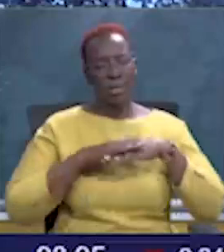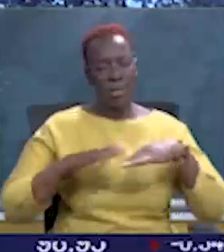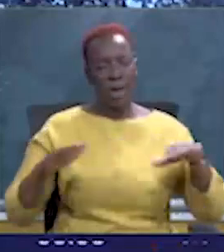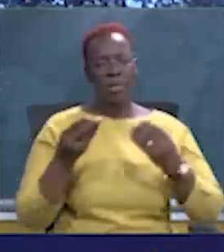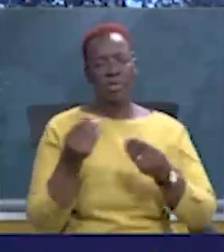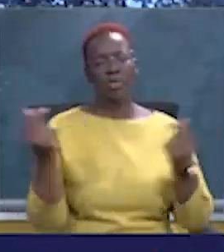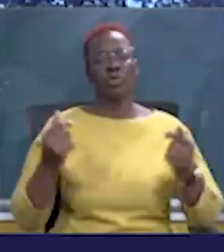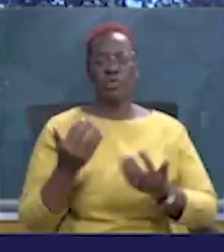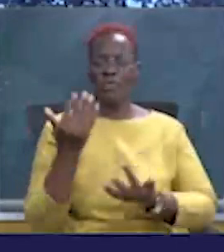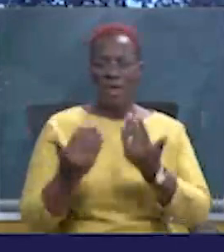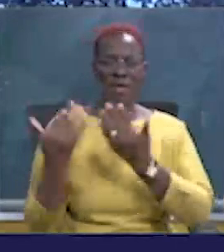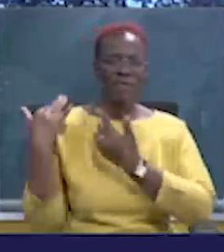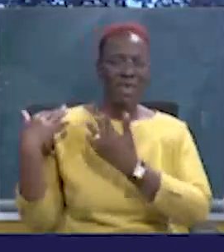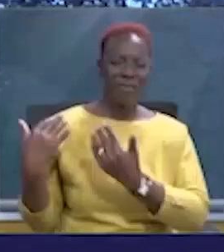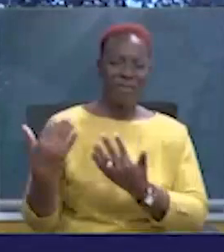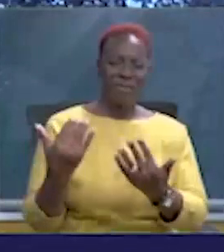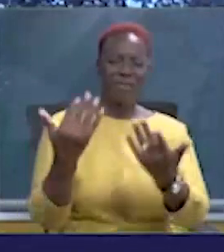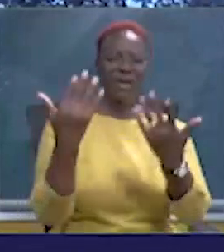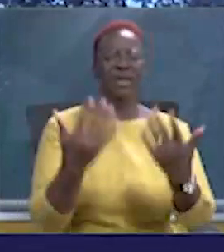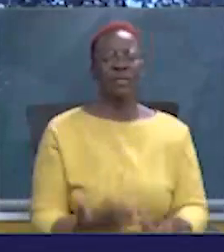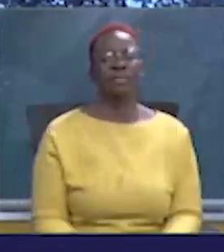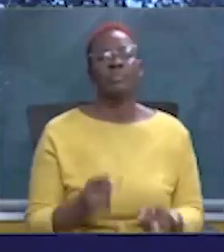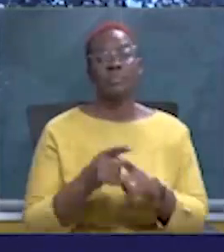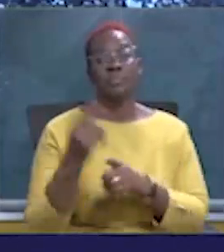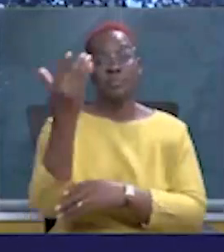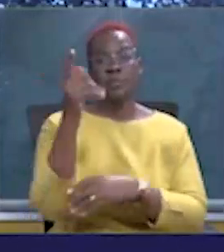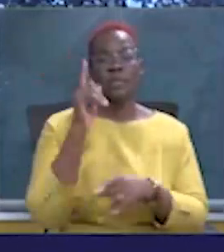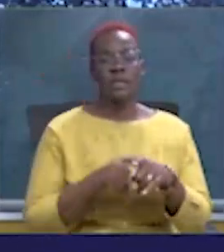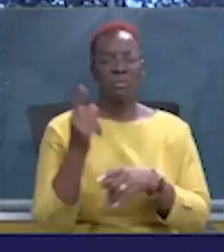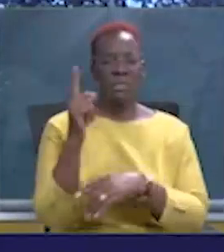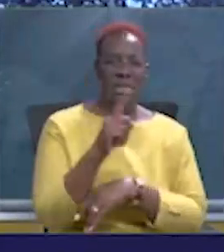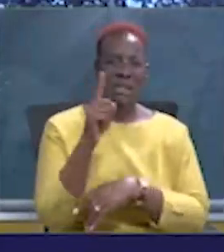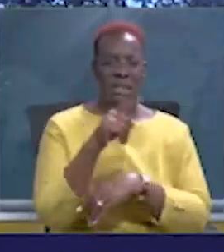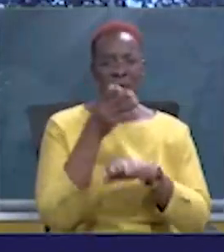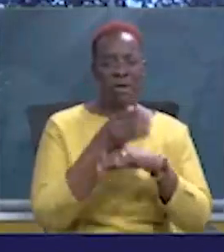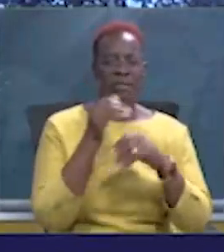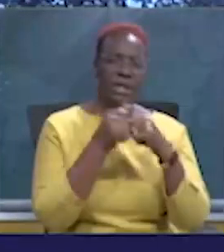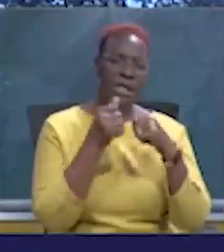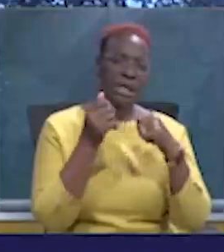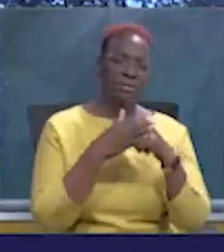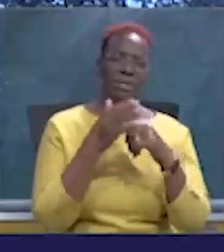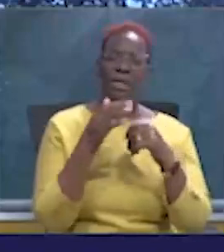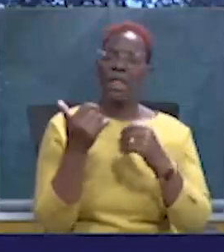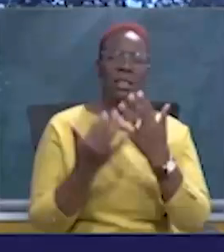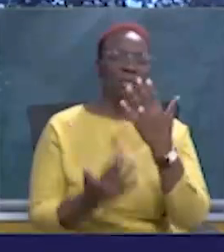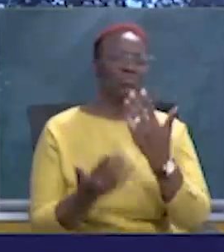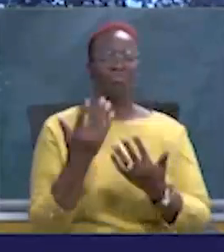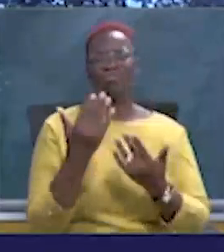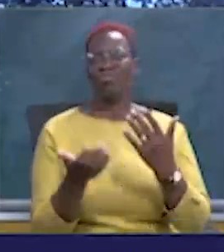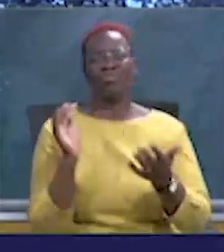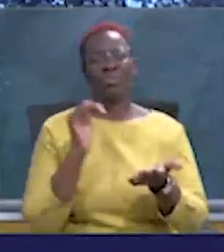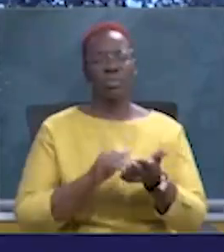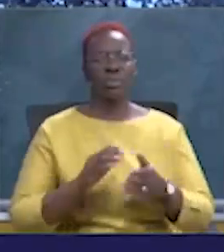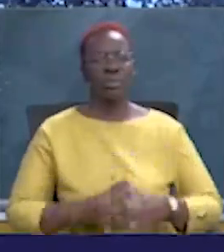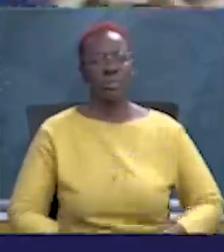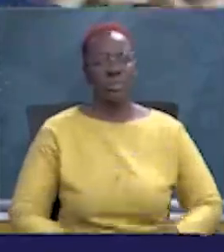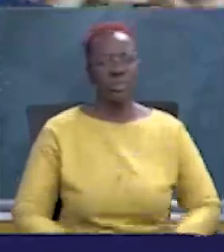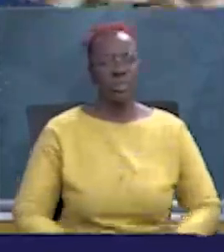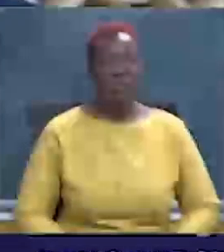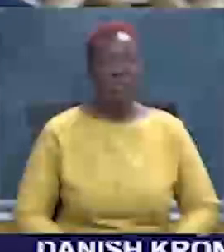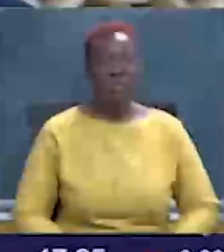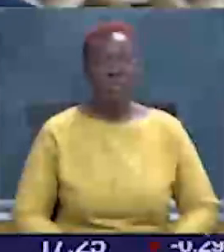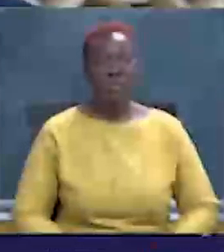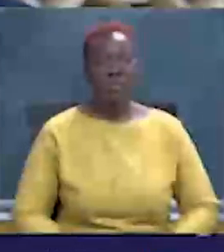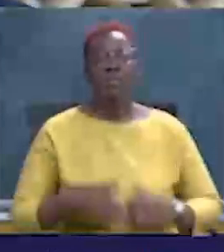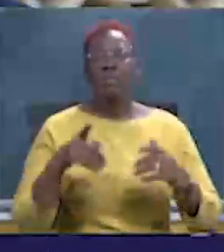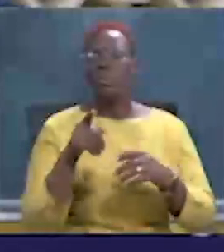the perennial fires. His remarks come barely days after a night inferno hit the market. The solution